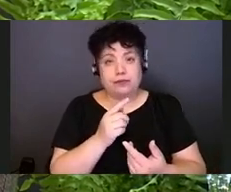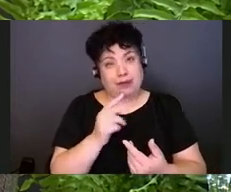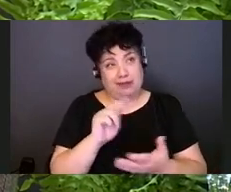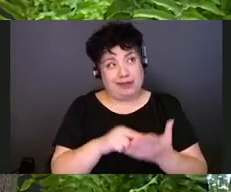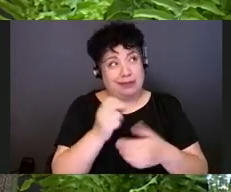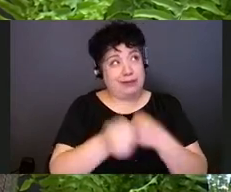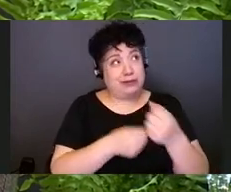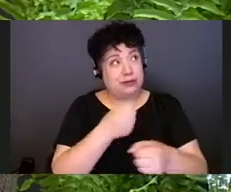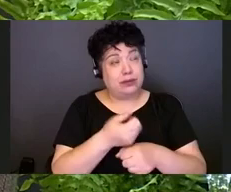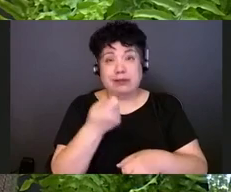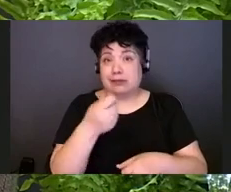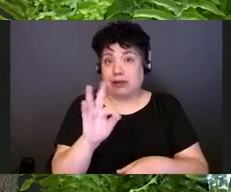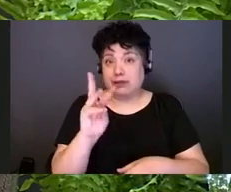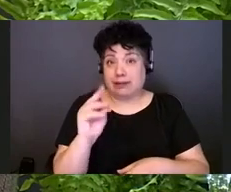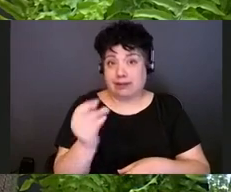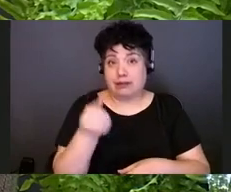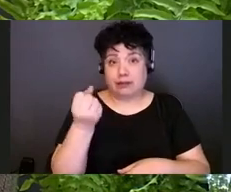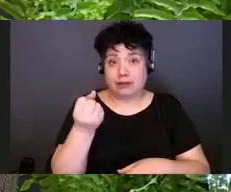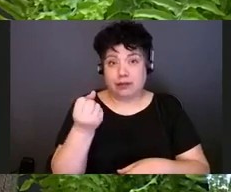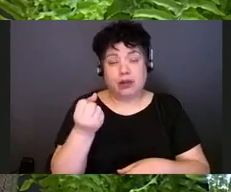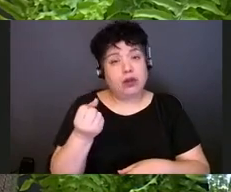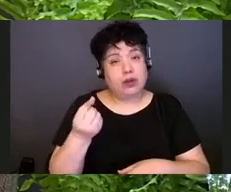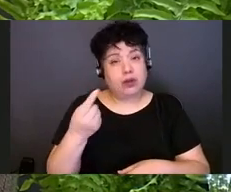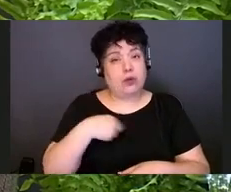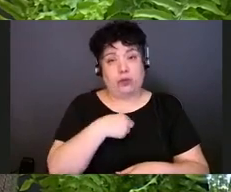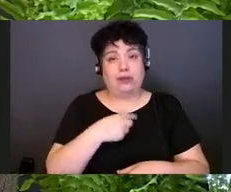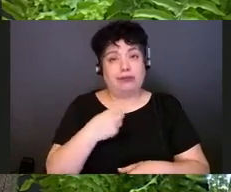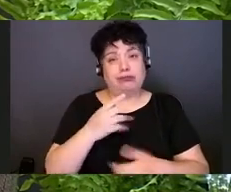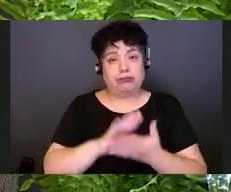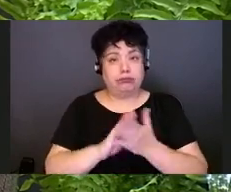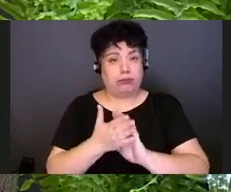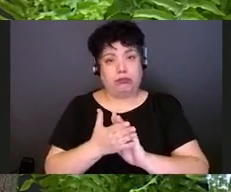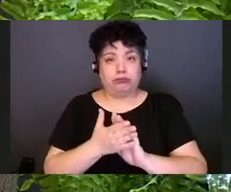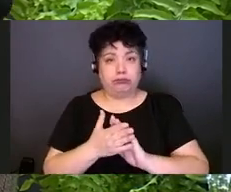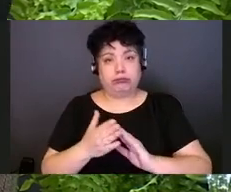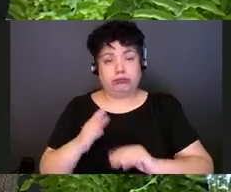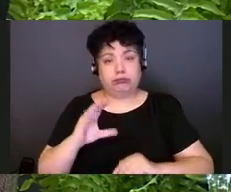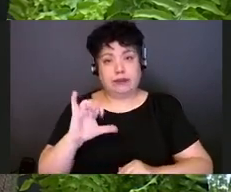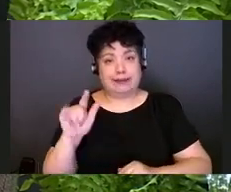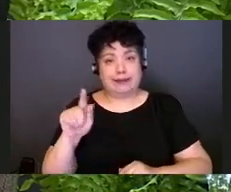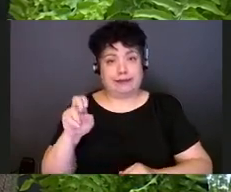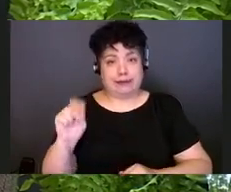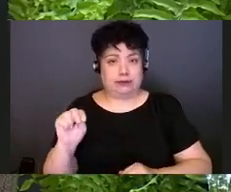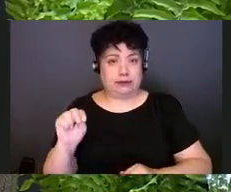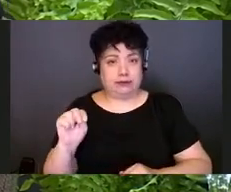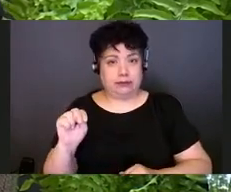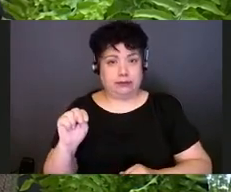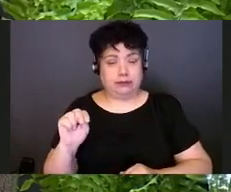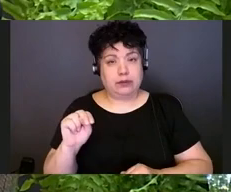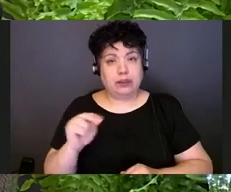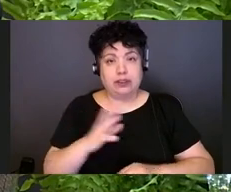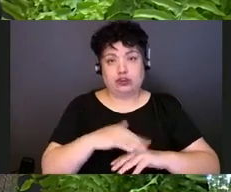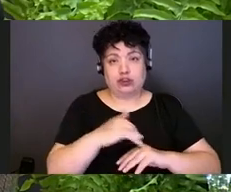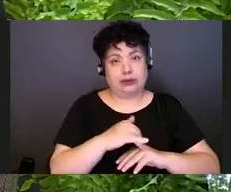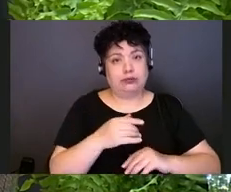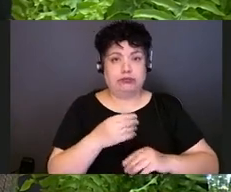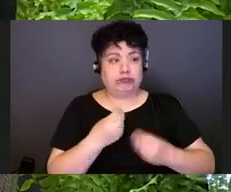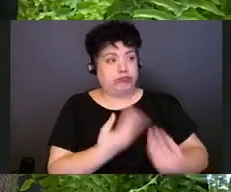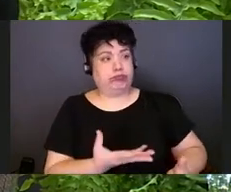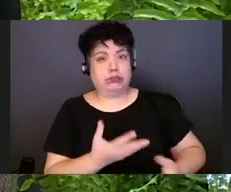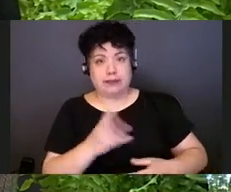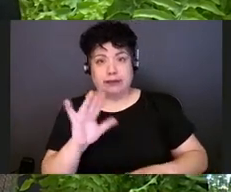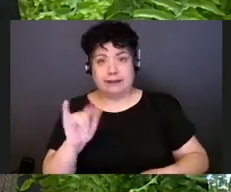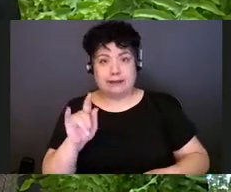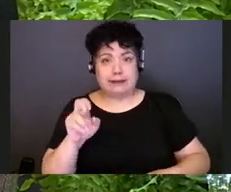1960 when we're supposed to have become citizens of our country. And you know, many things happened then. It was everybody